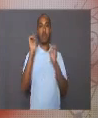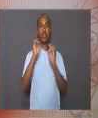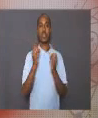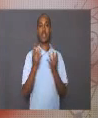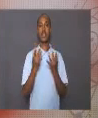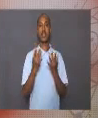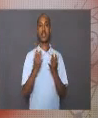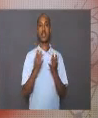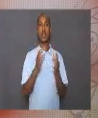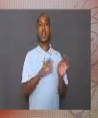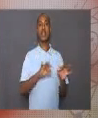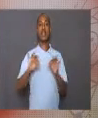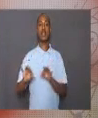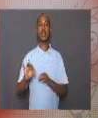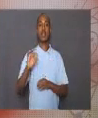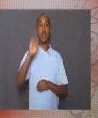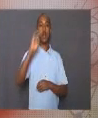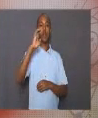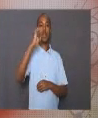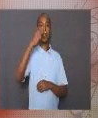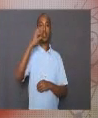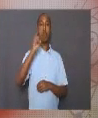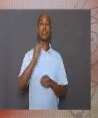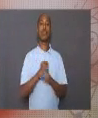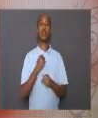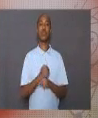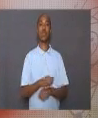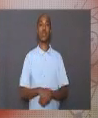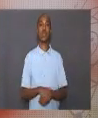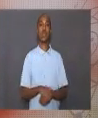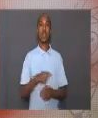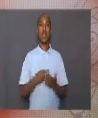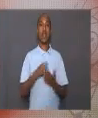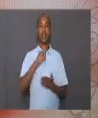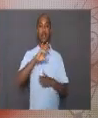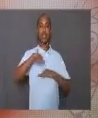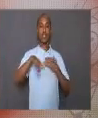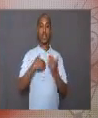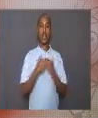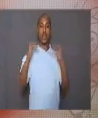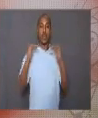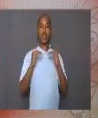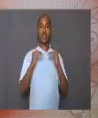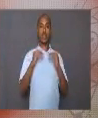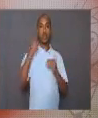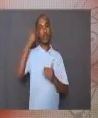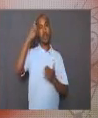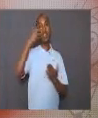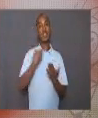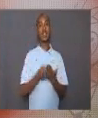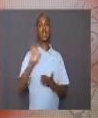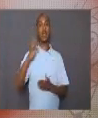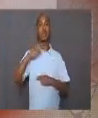agents, an aldehyde is produced. Here is the general equation for this type